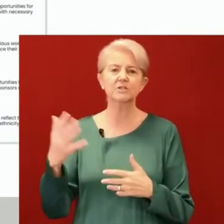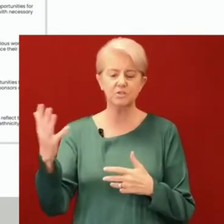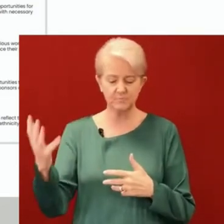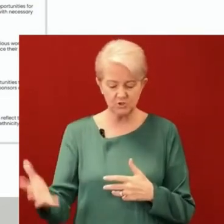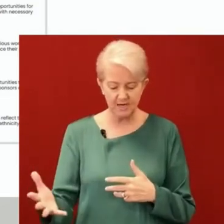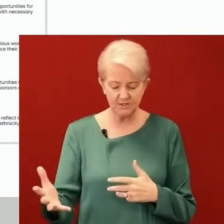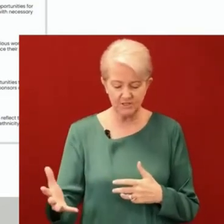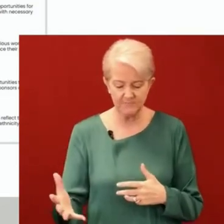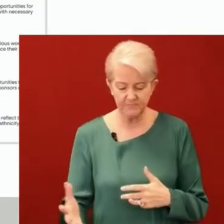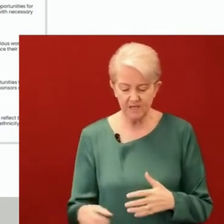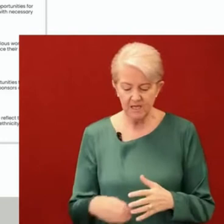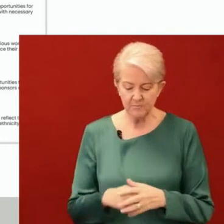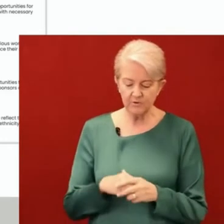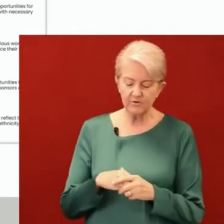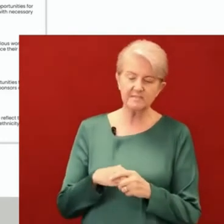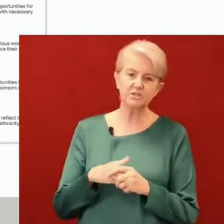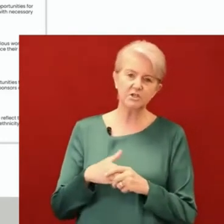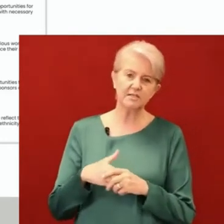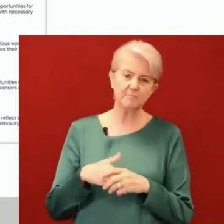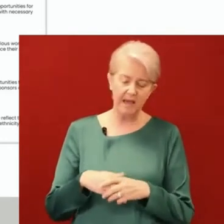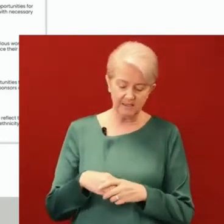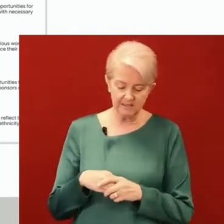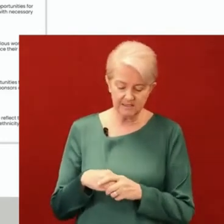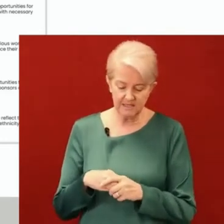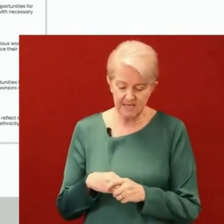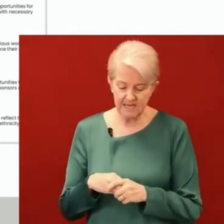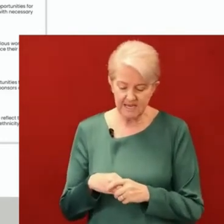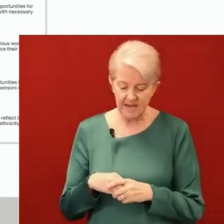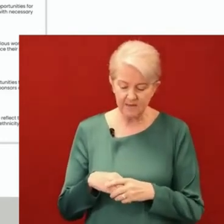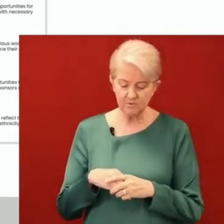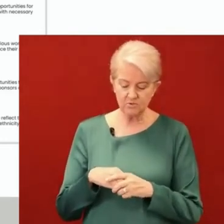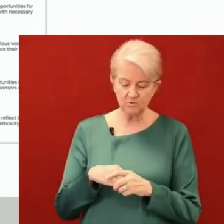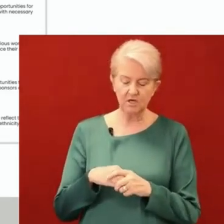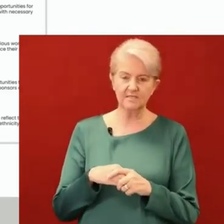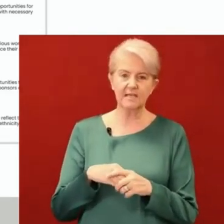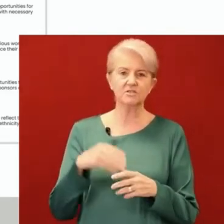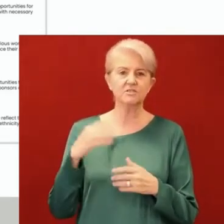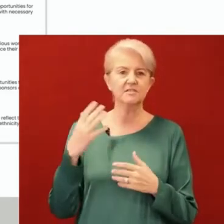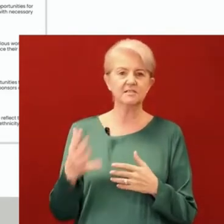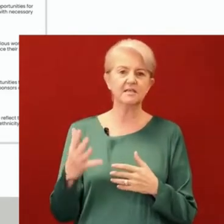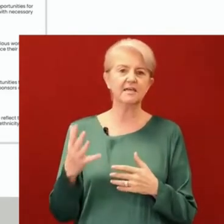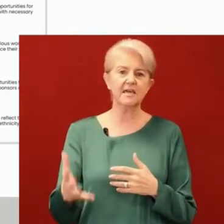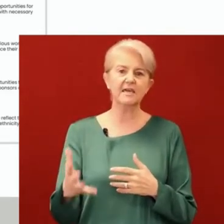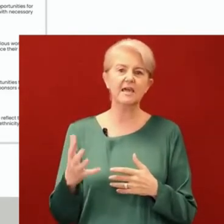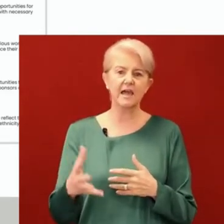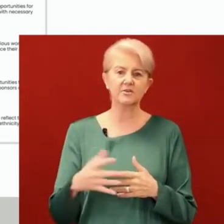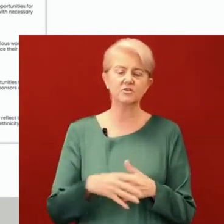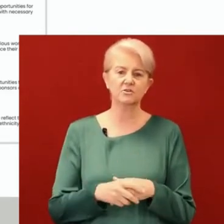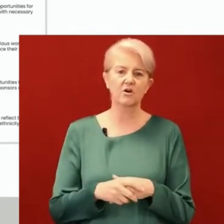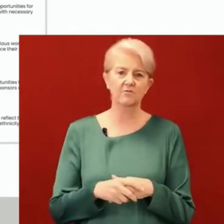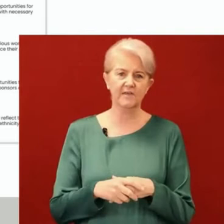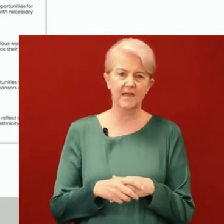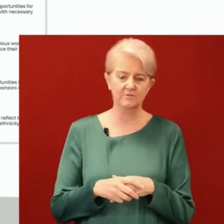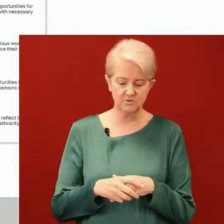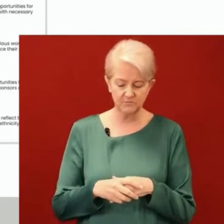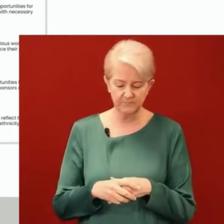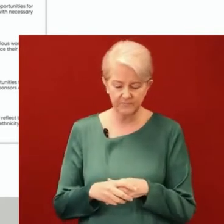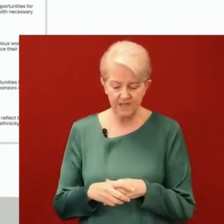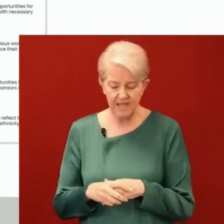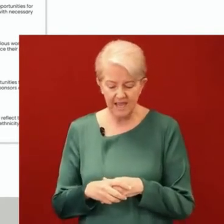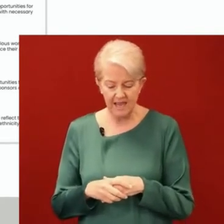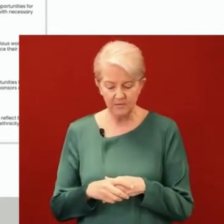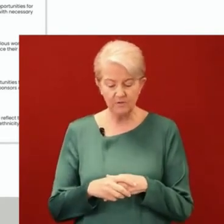in Leadership strategy. Progressing gender balance in ambulance organisations is a key action of the